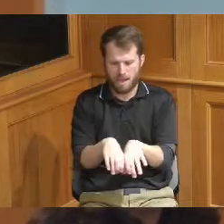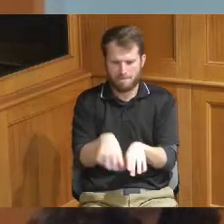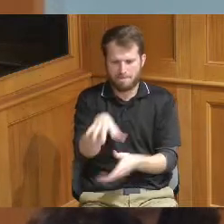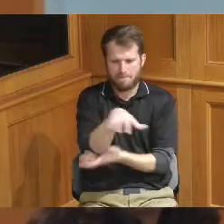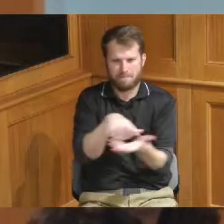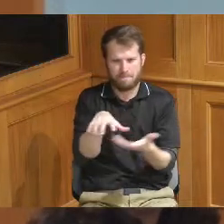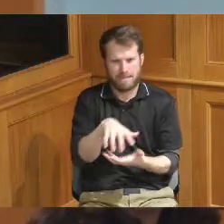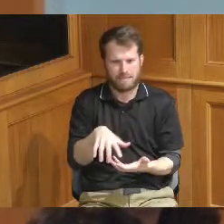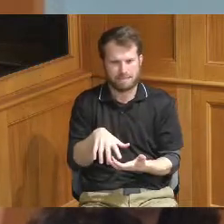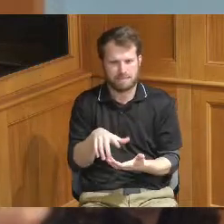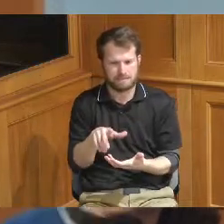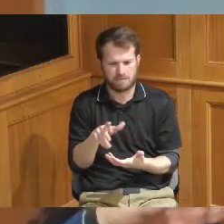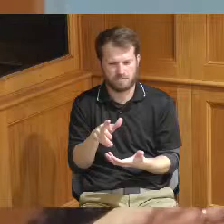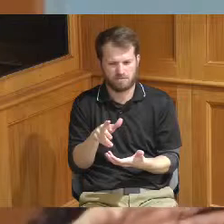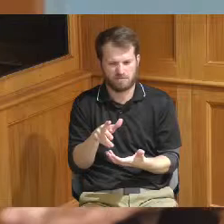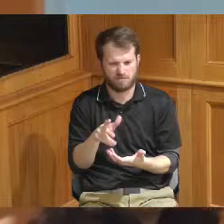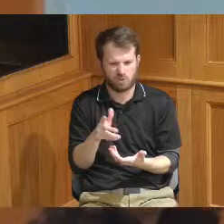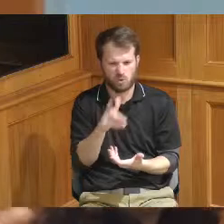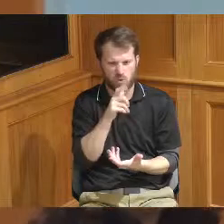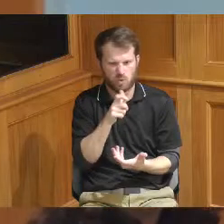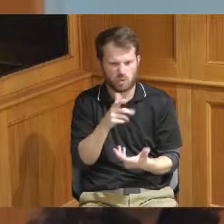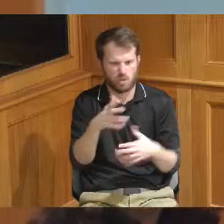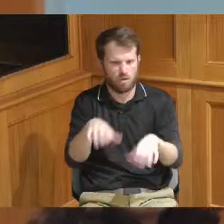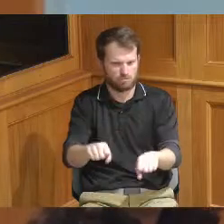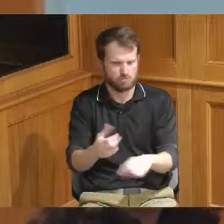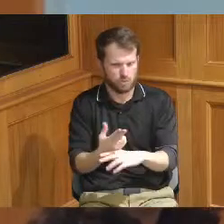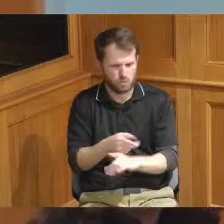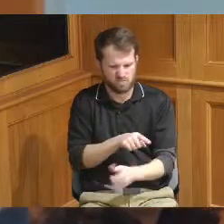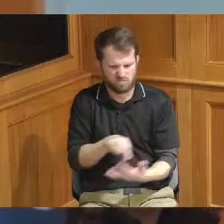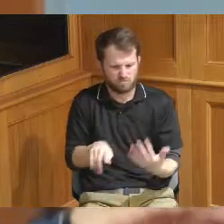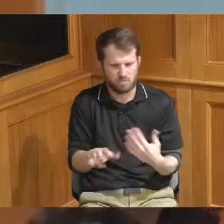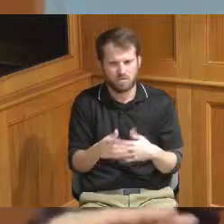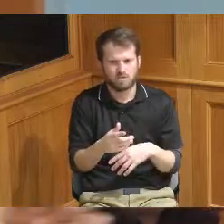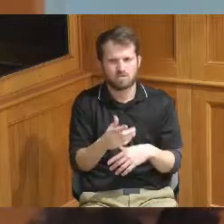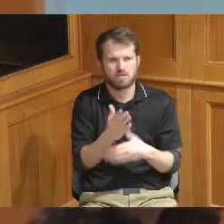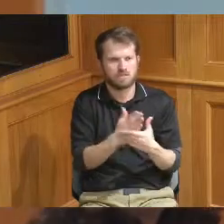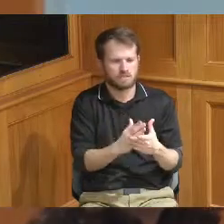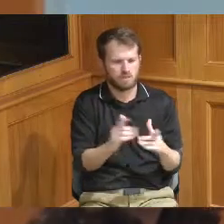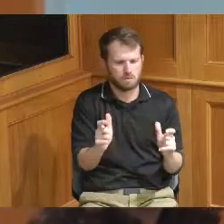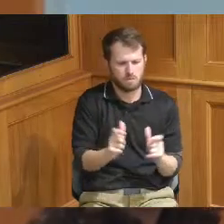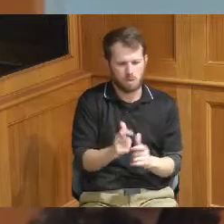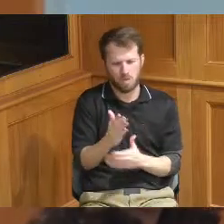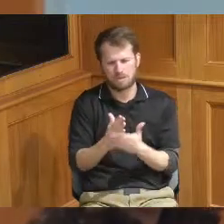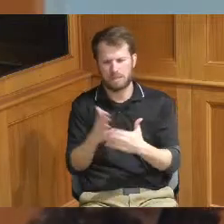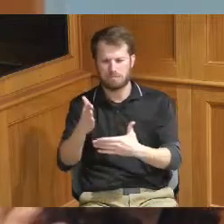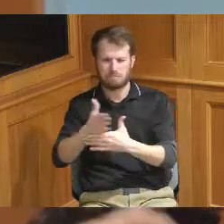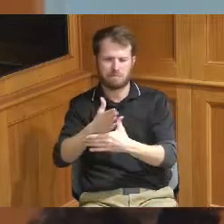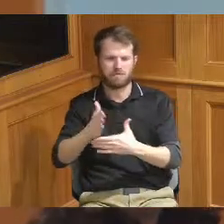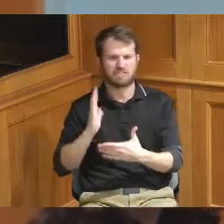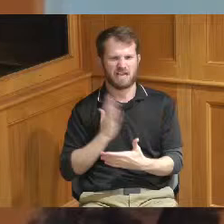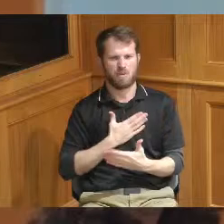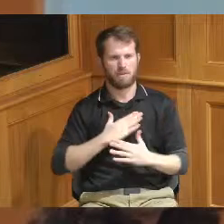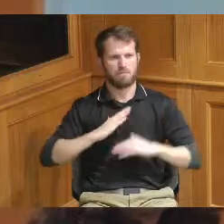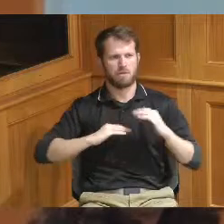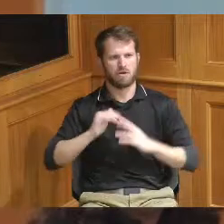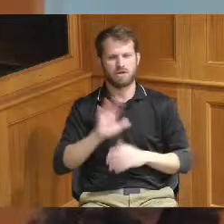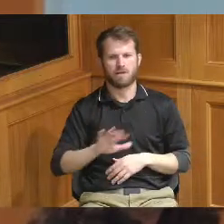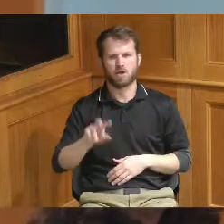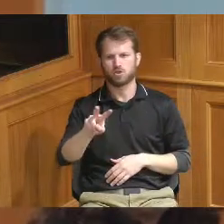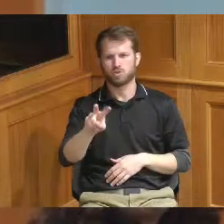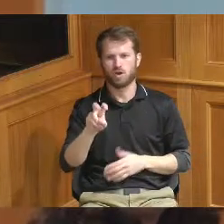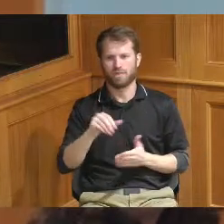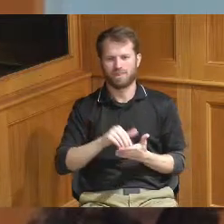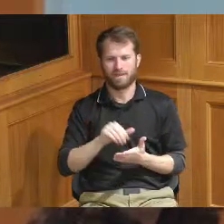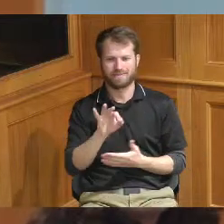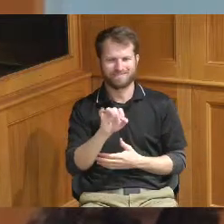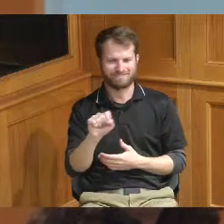it. There's another one that's there's some little ones and some medium ones. Our building's about 200,000 feet, and as